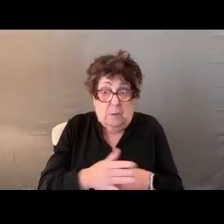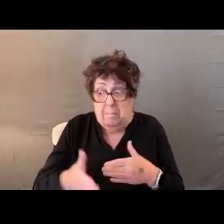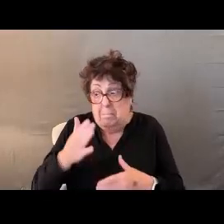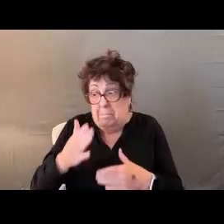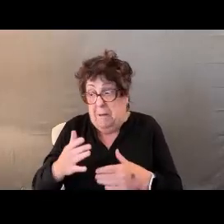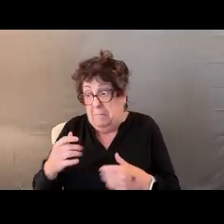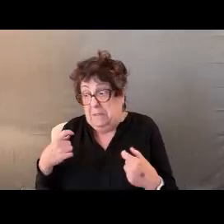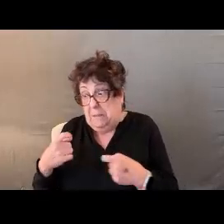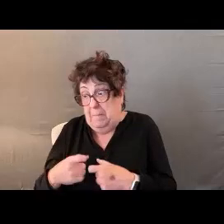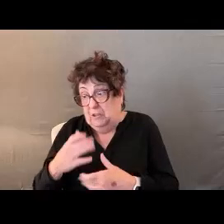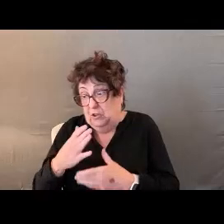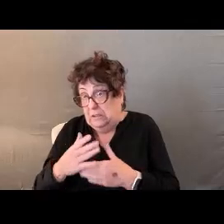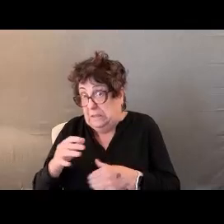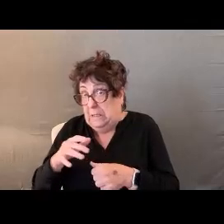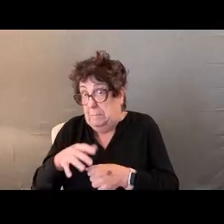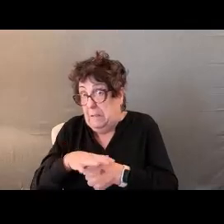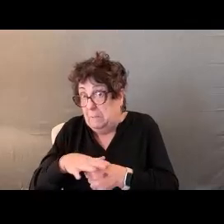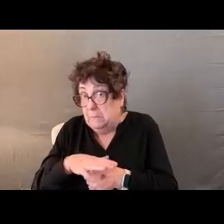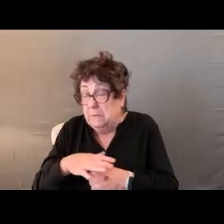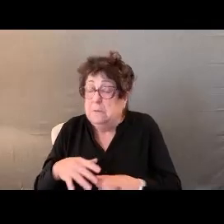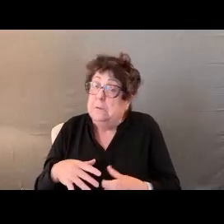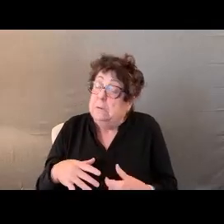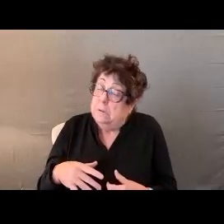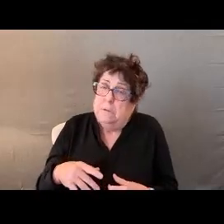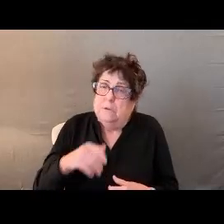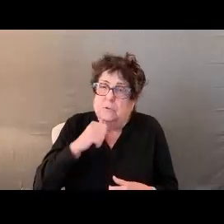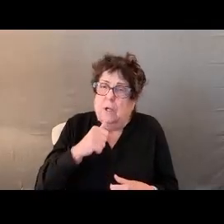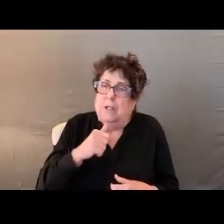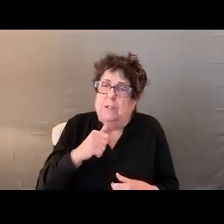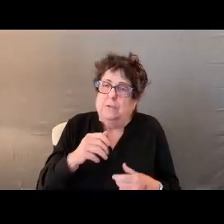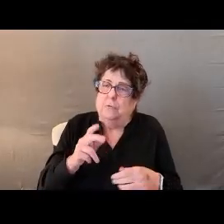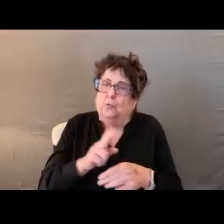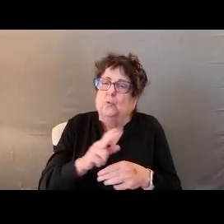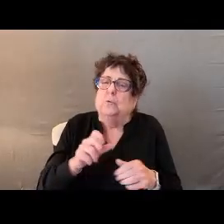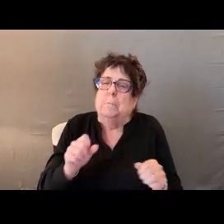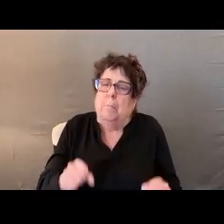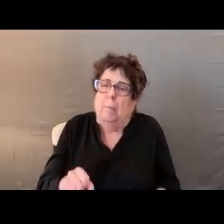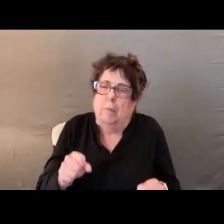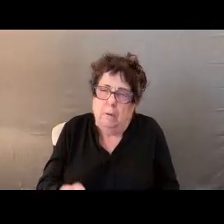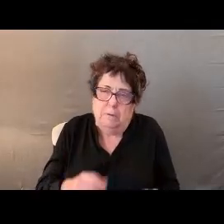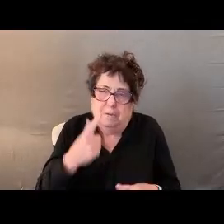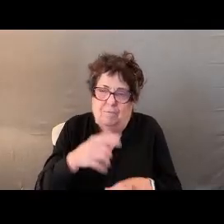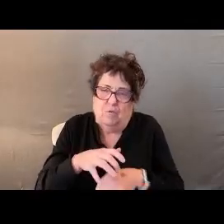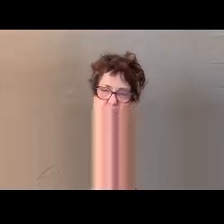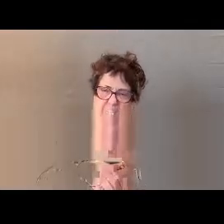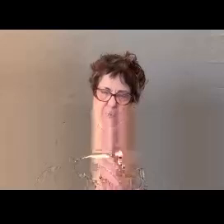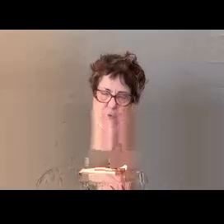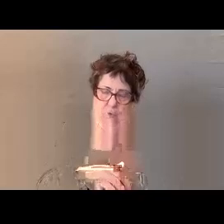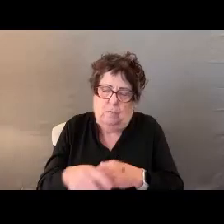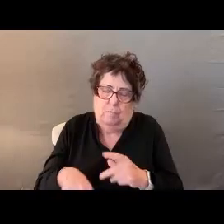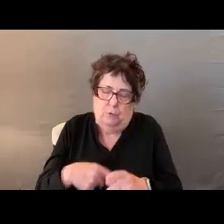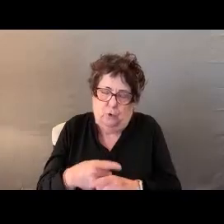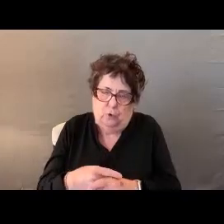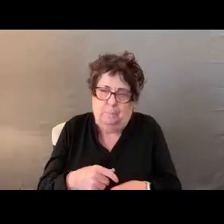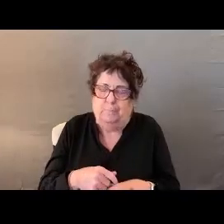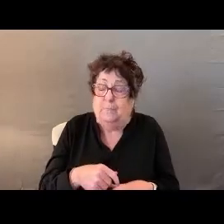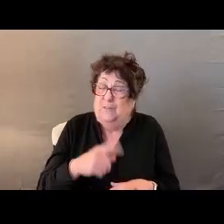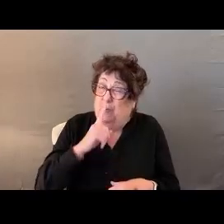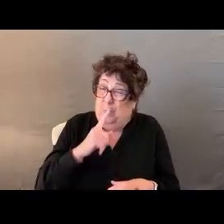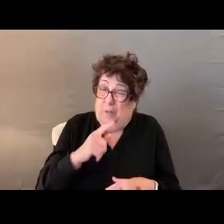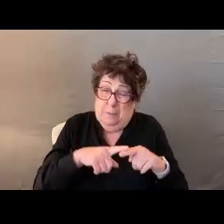not as usable as the English version of it. So it's very dependent on the language